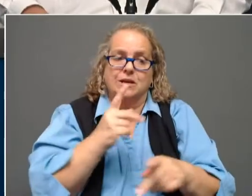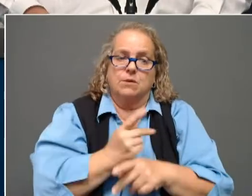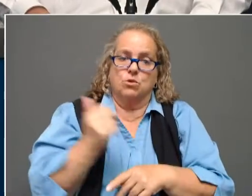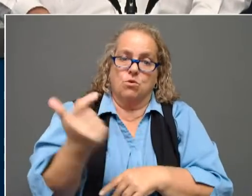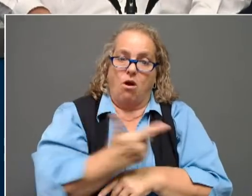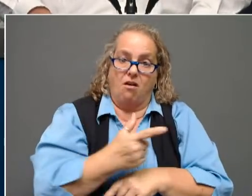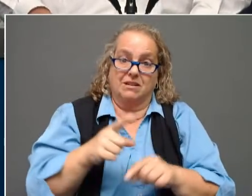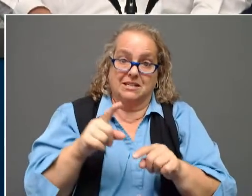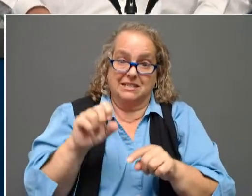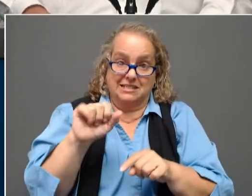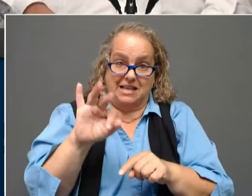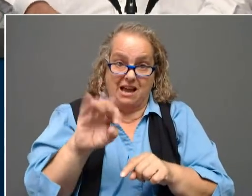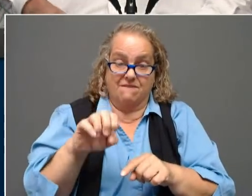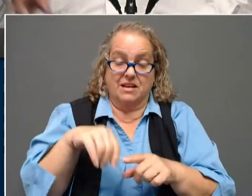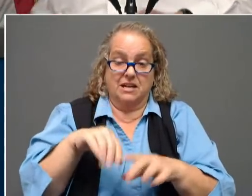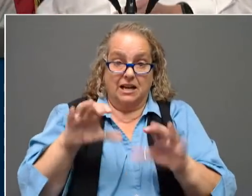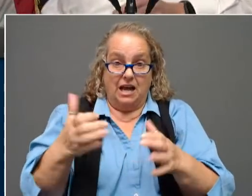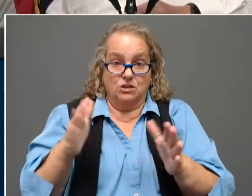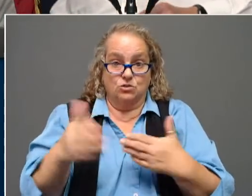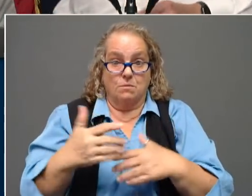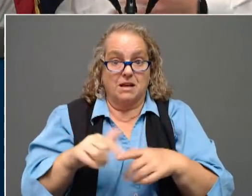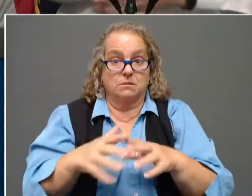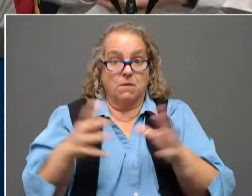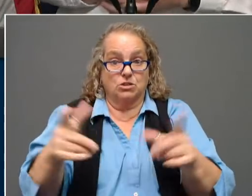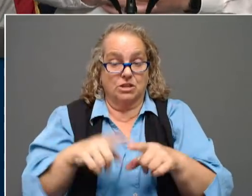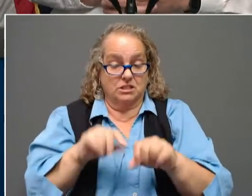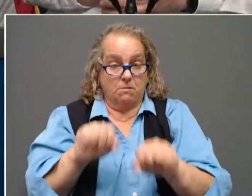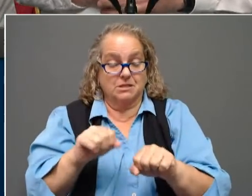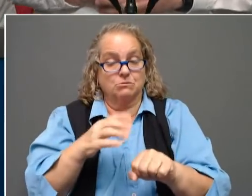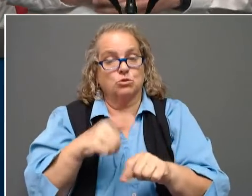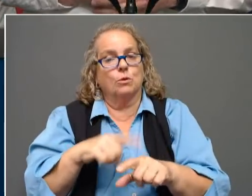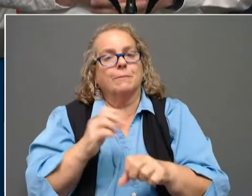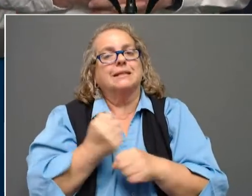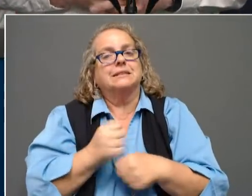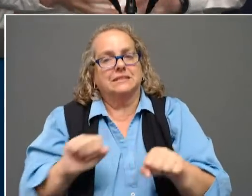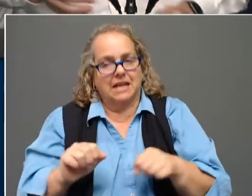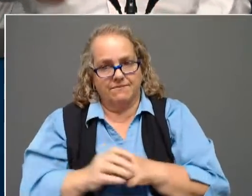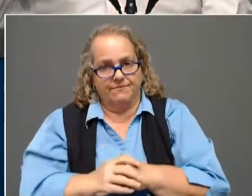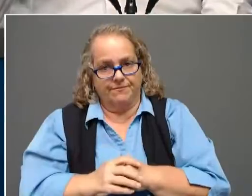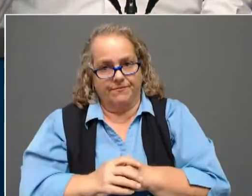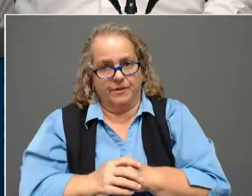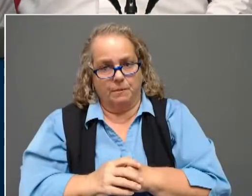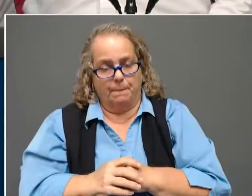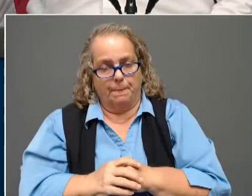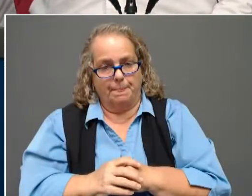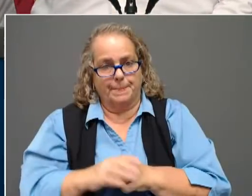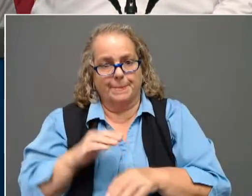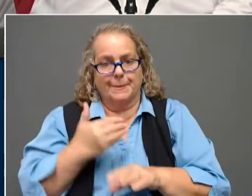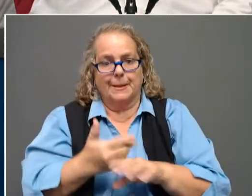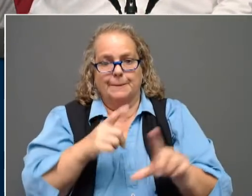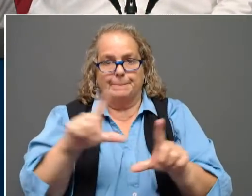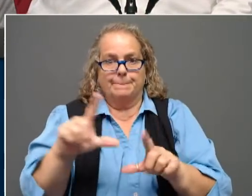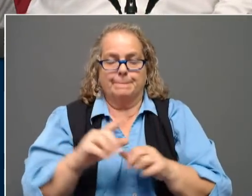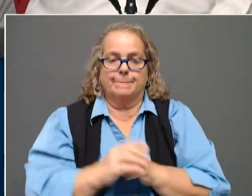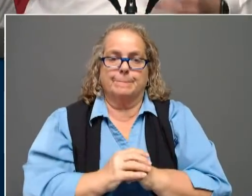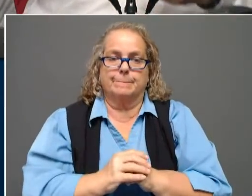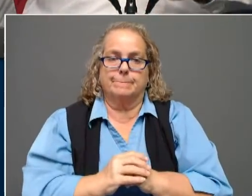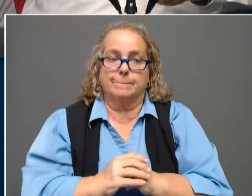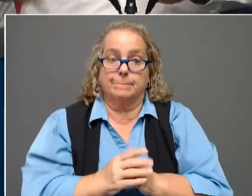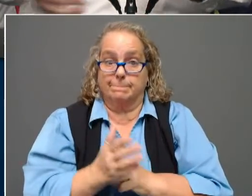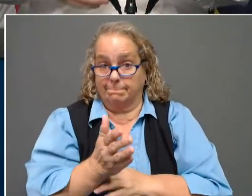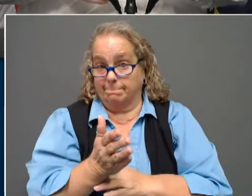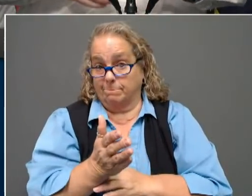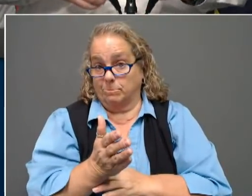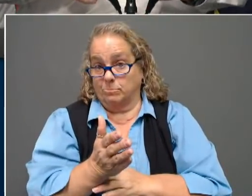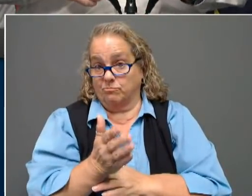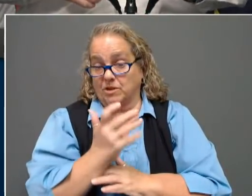as much as possible while being safe. If we can go to the next slide, please, Kenneth. I'm just going to leave this up here while I share some